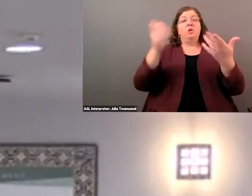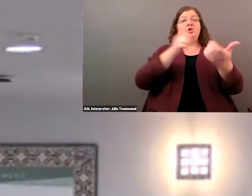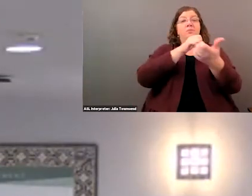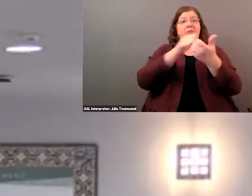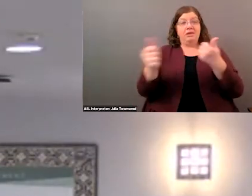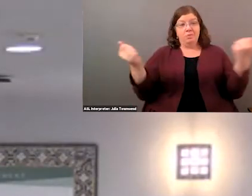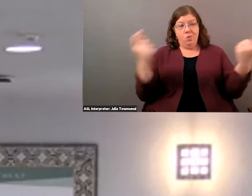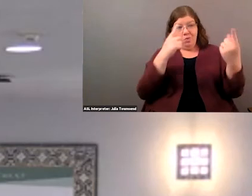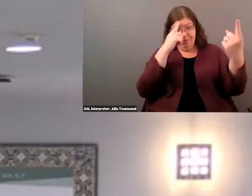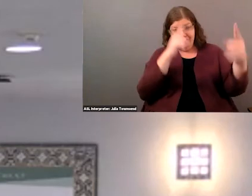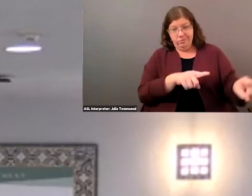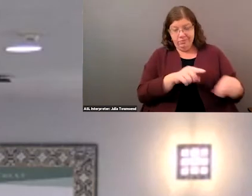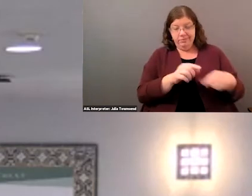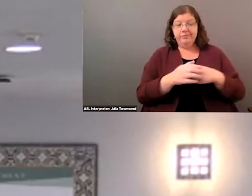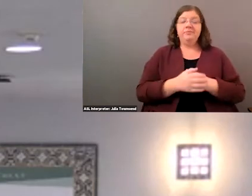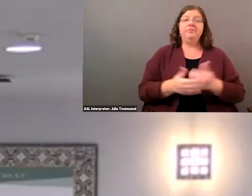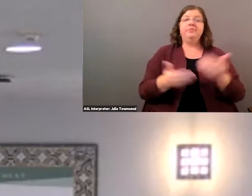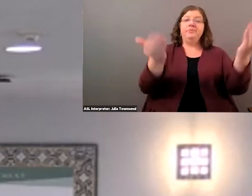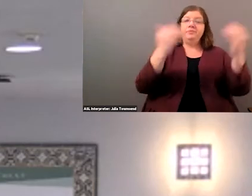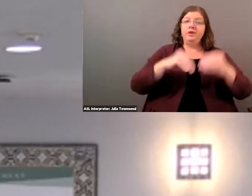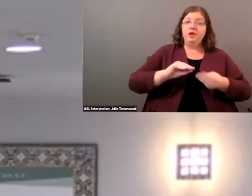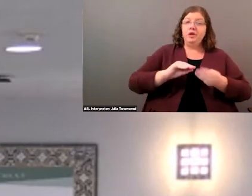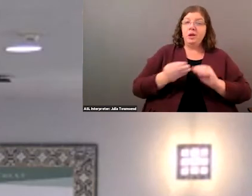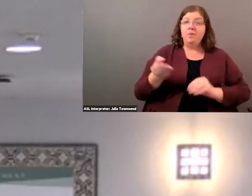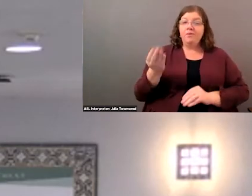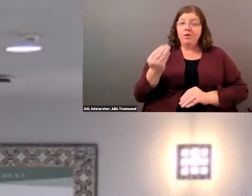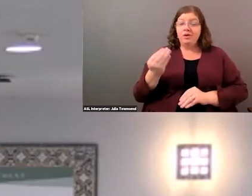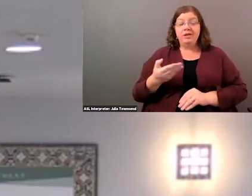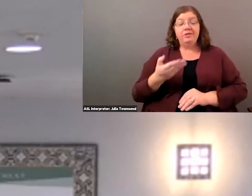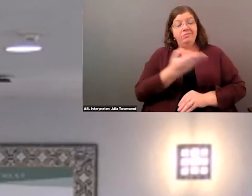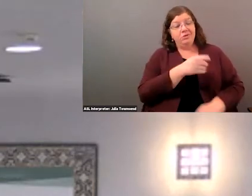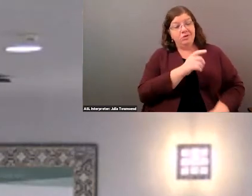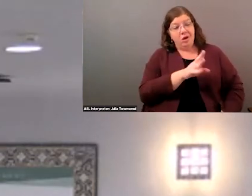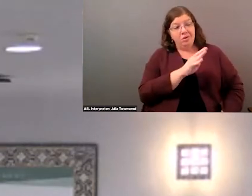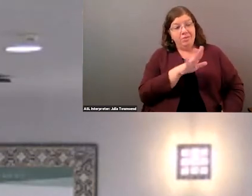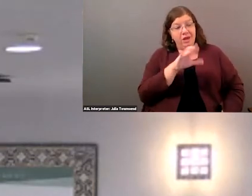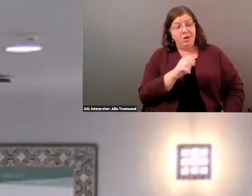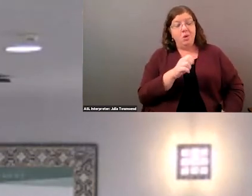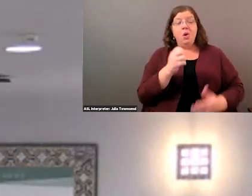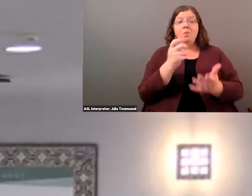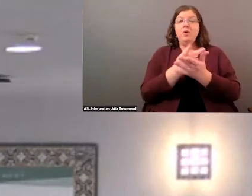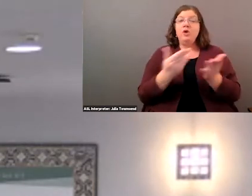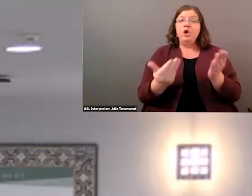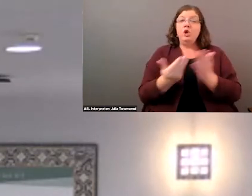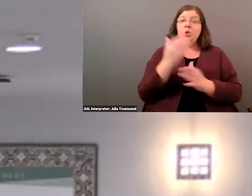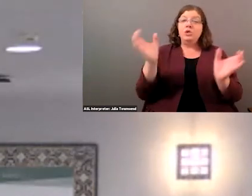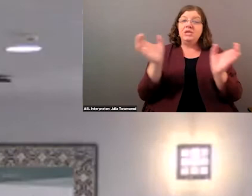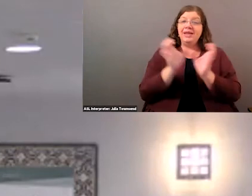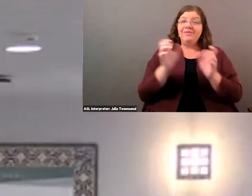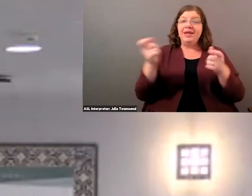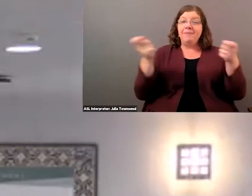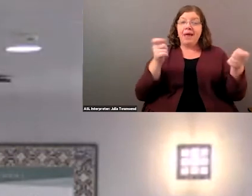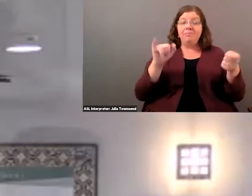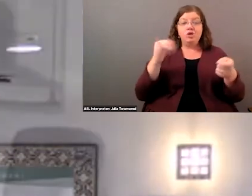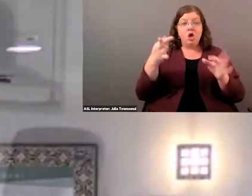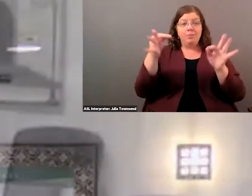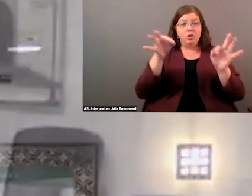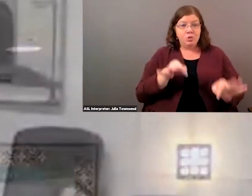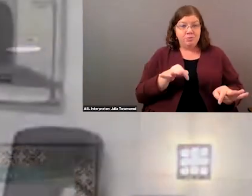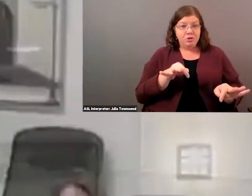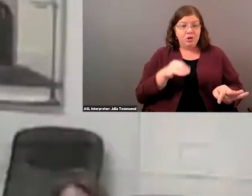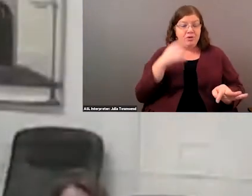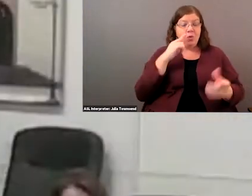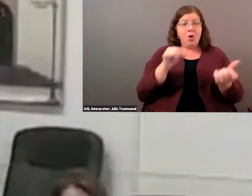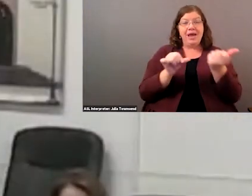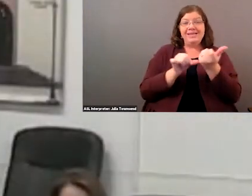new certificated management job description for Assistant Principal K-8. All right, well, thank you very much. And